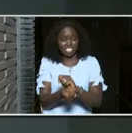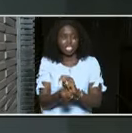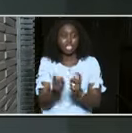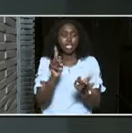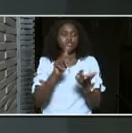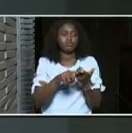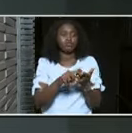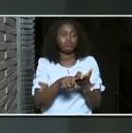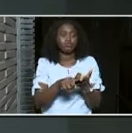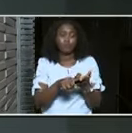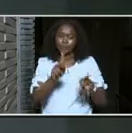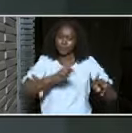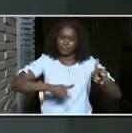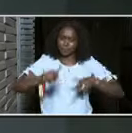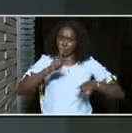people